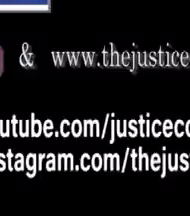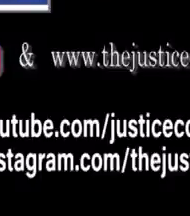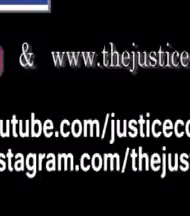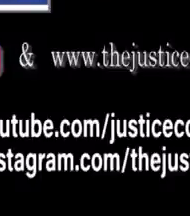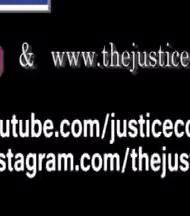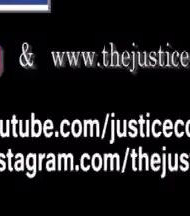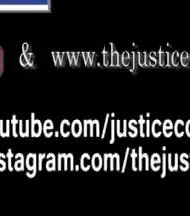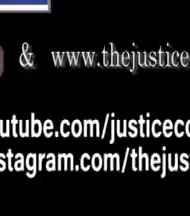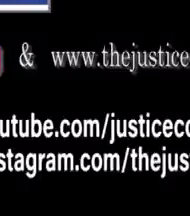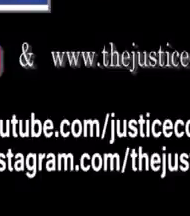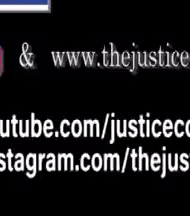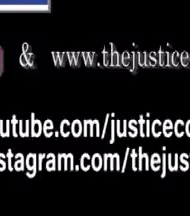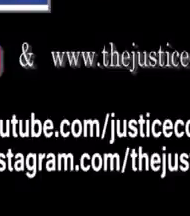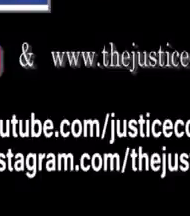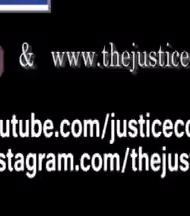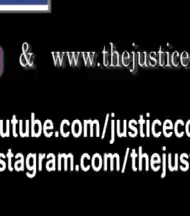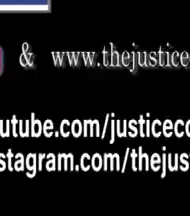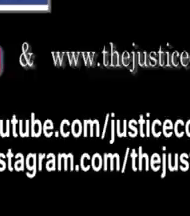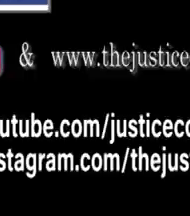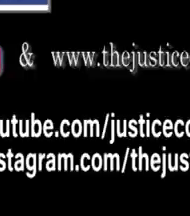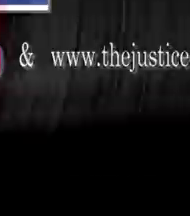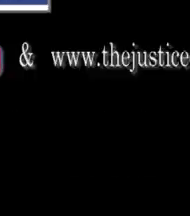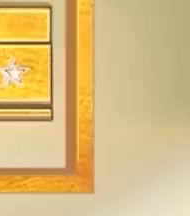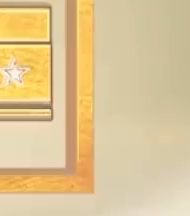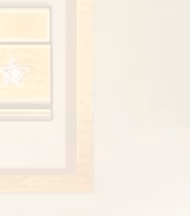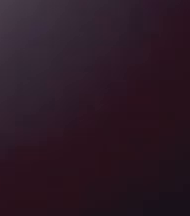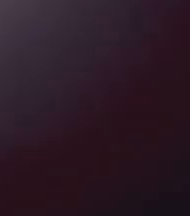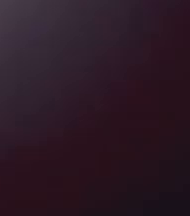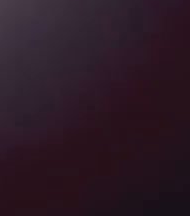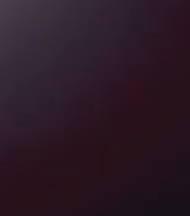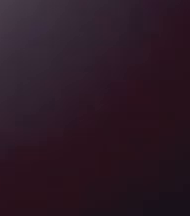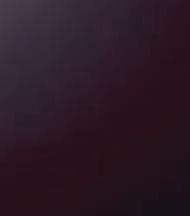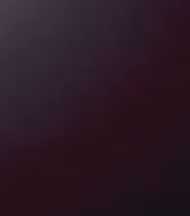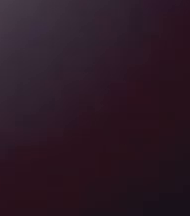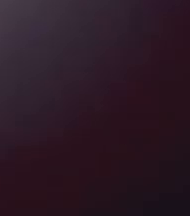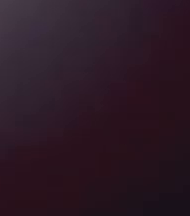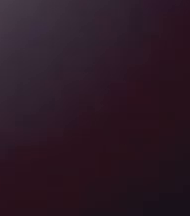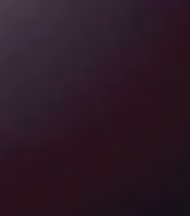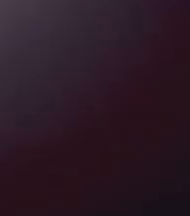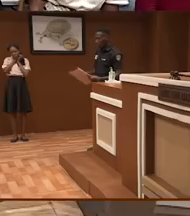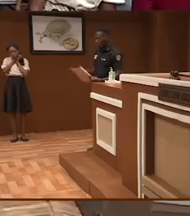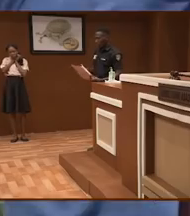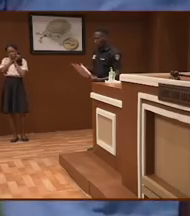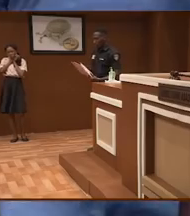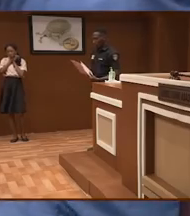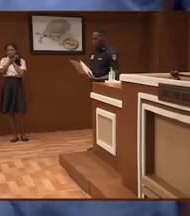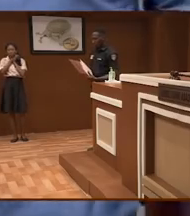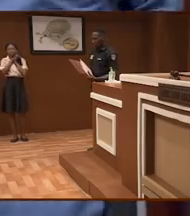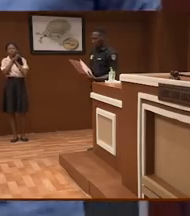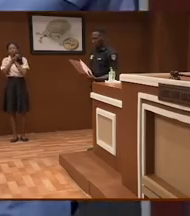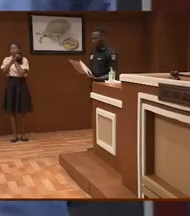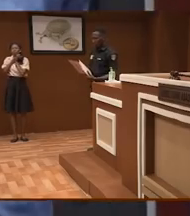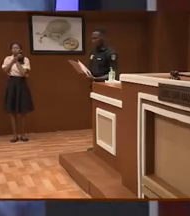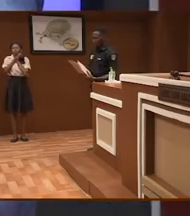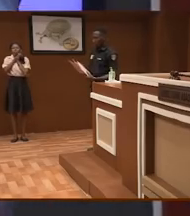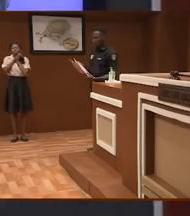binding. This is the Justice Court. Today on the Justice Court, the plaintiff,